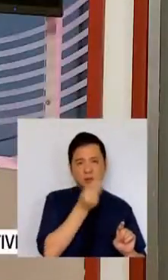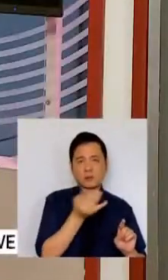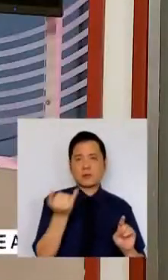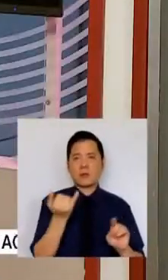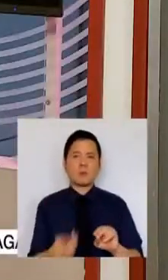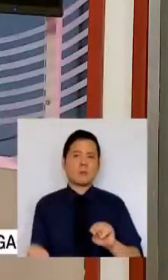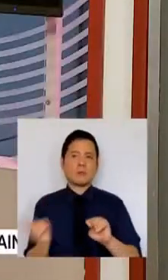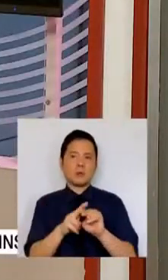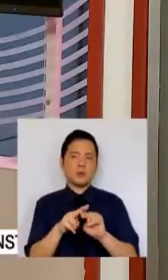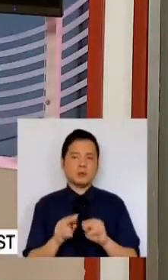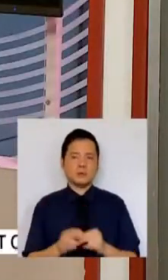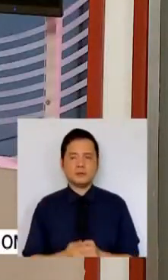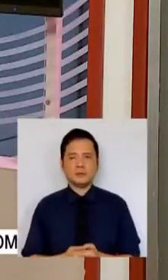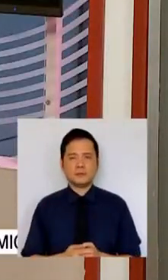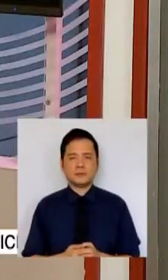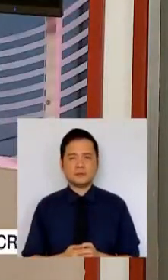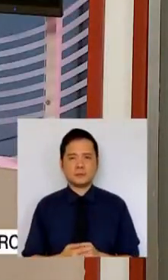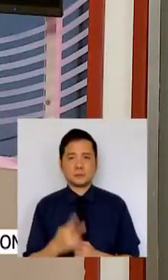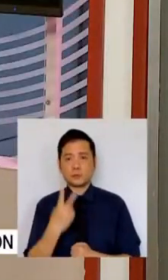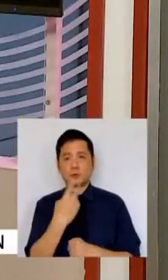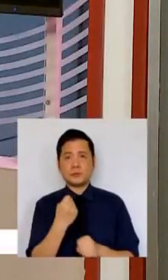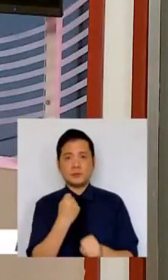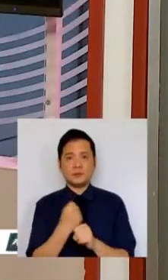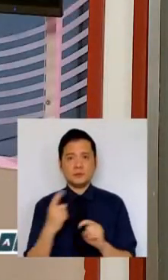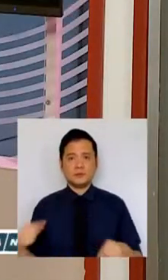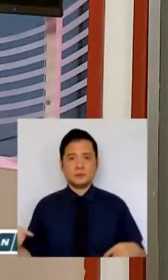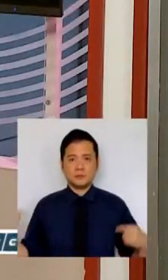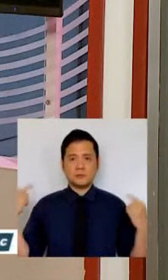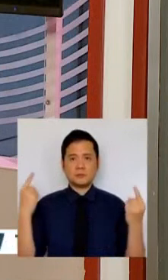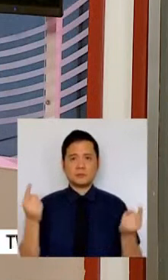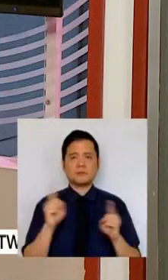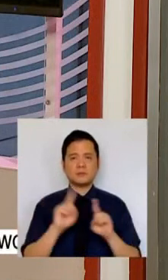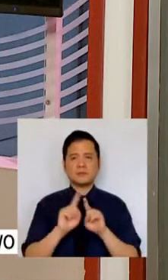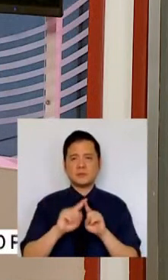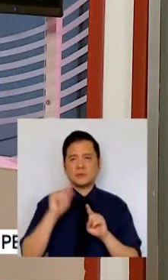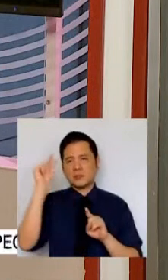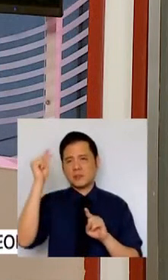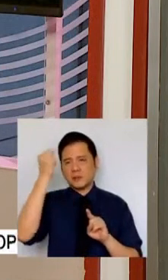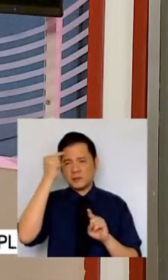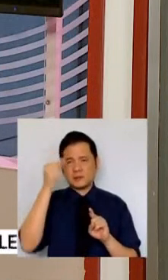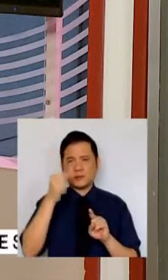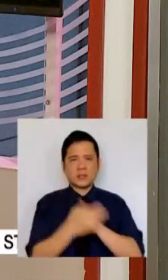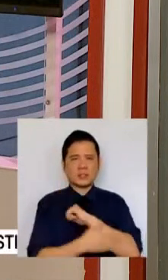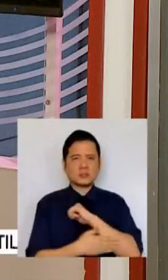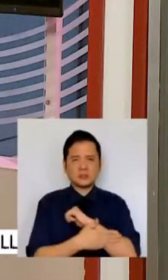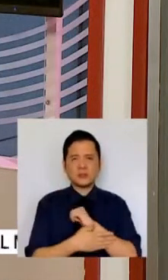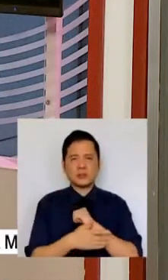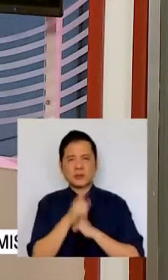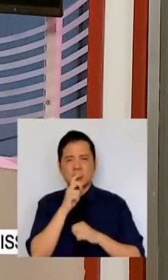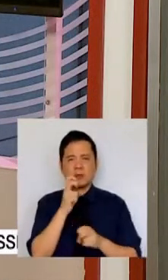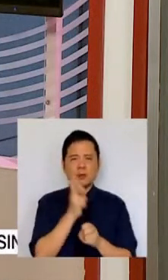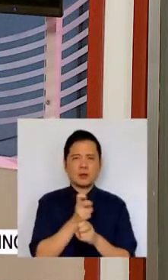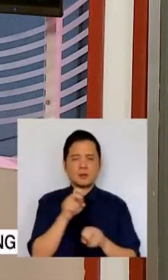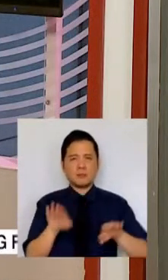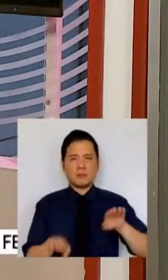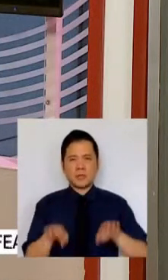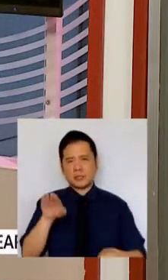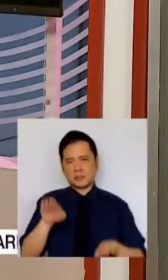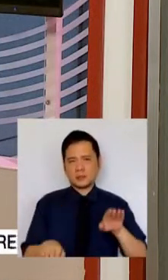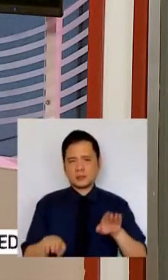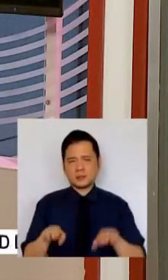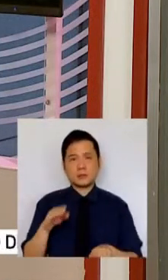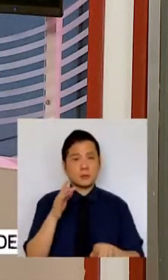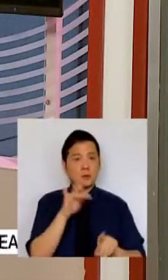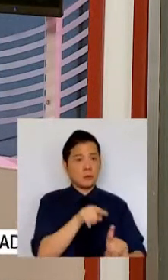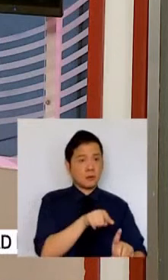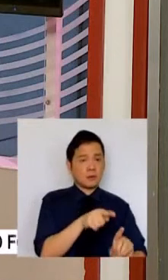Well, for 2 years now, governments around the world have been forced into a tough juggling act dealing with this pandemic while keeping economies